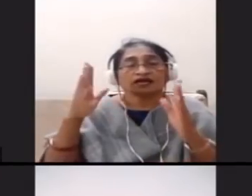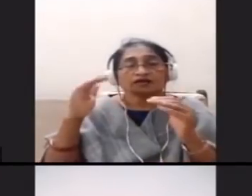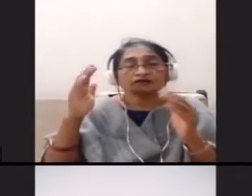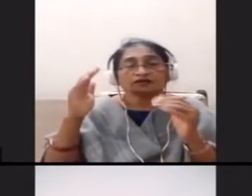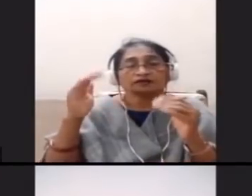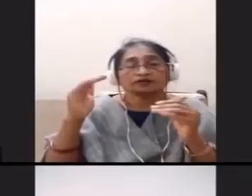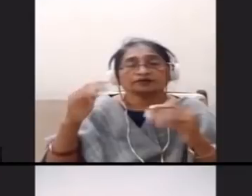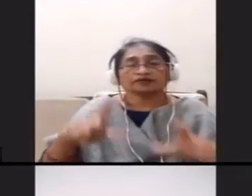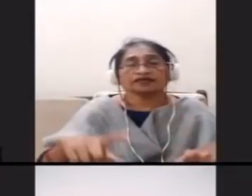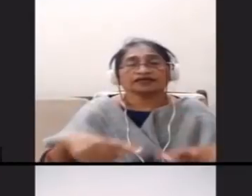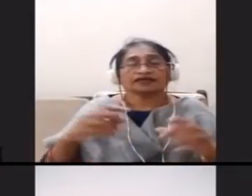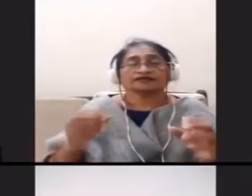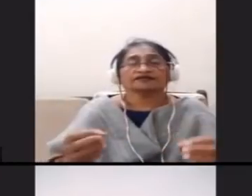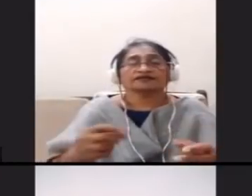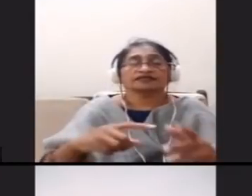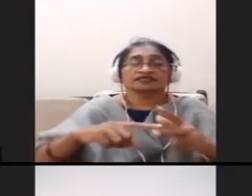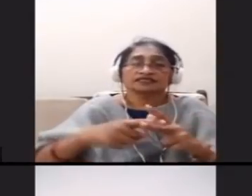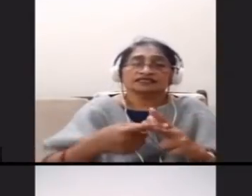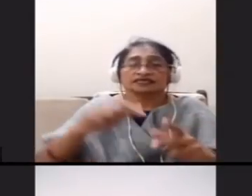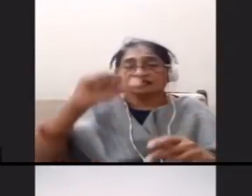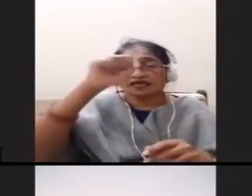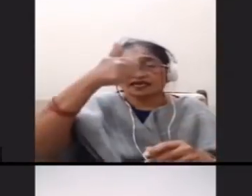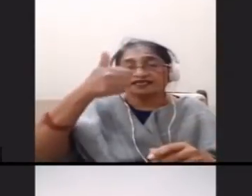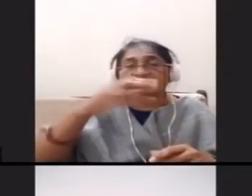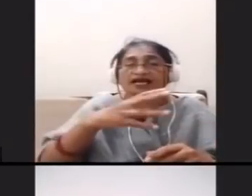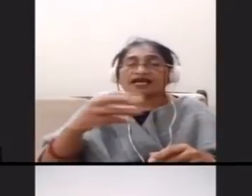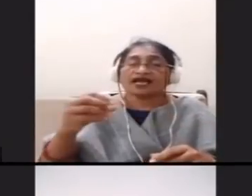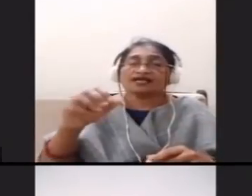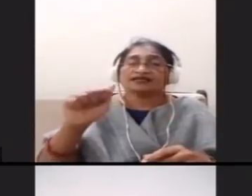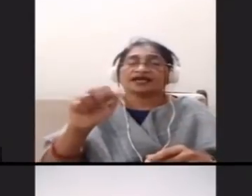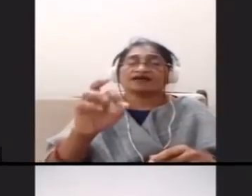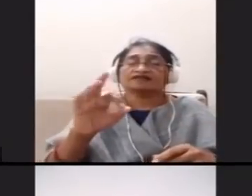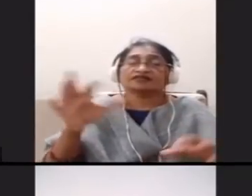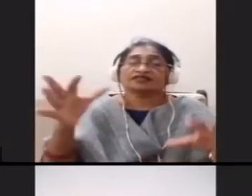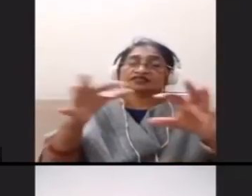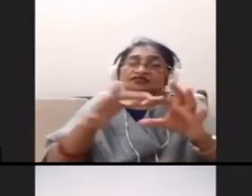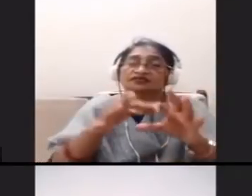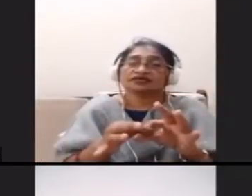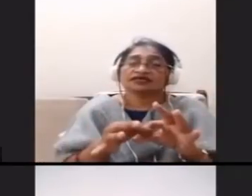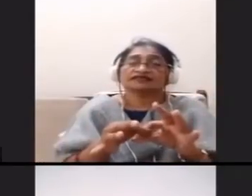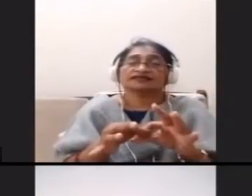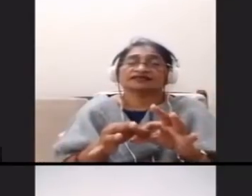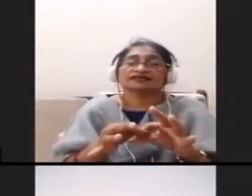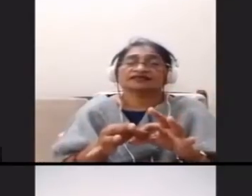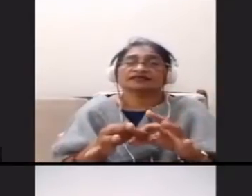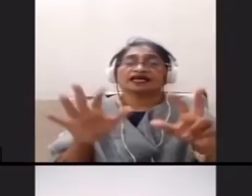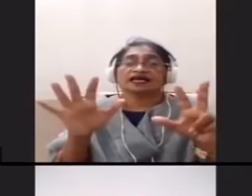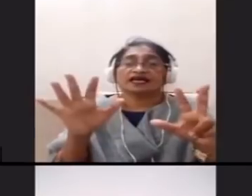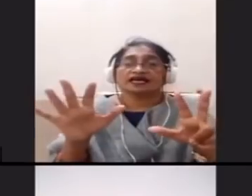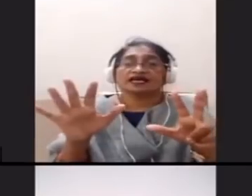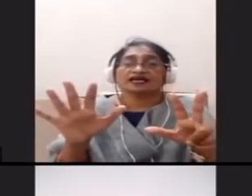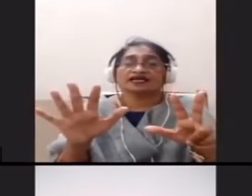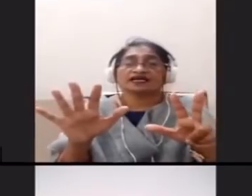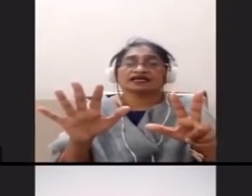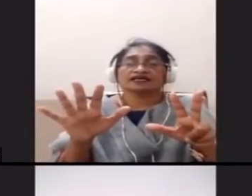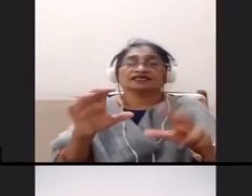touch, that India and Africa are actually competing to be the eight